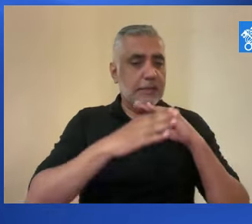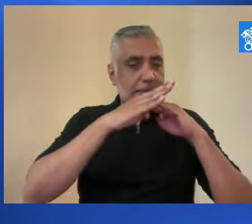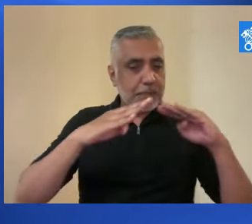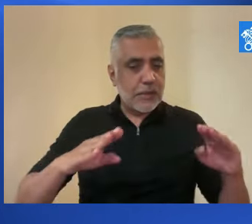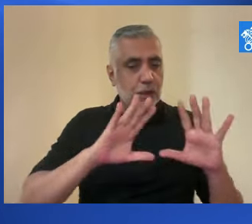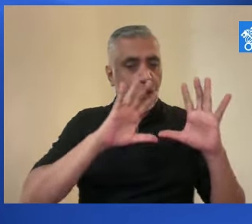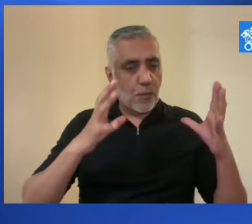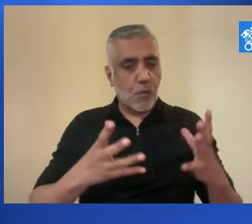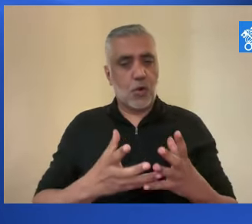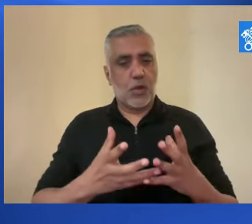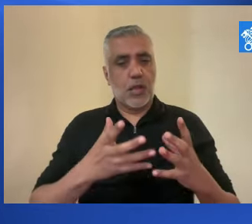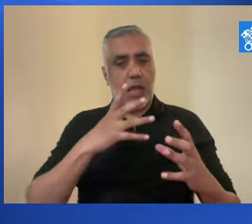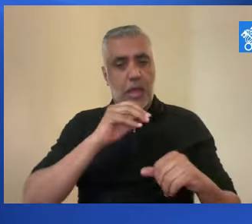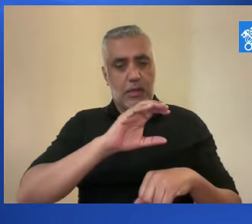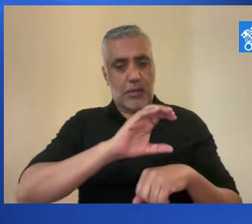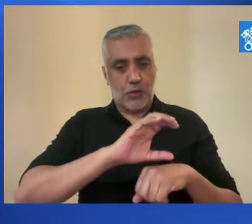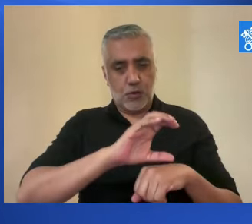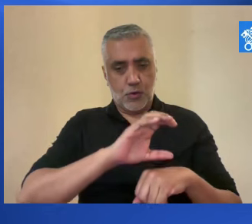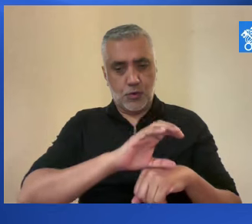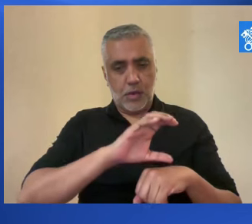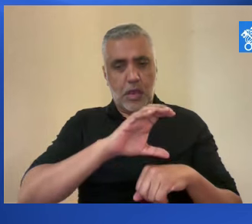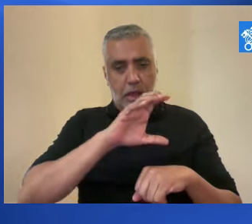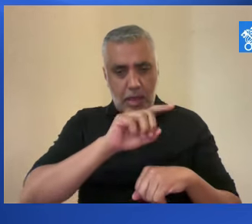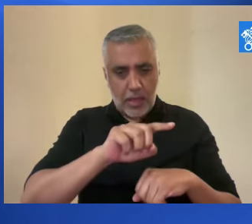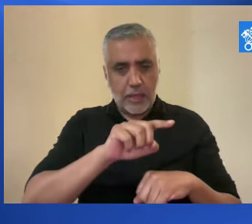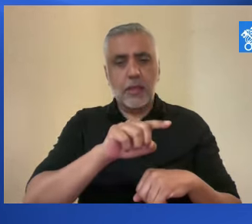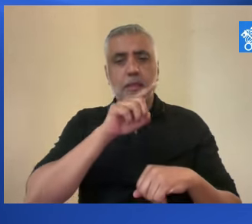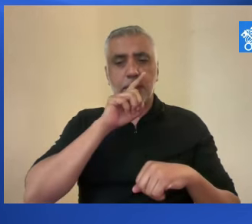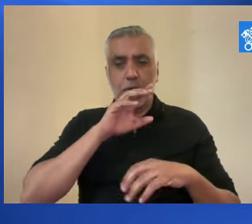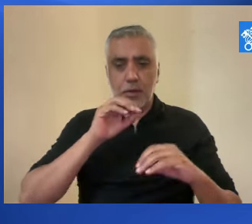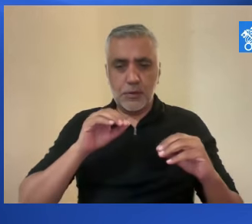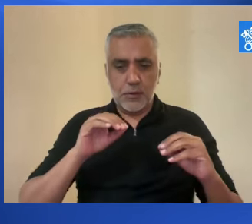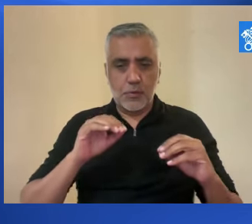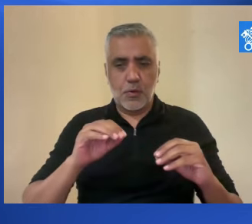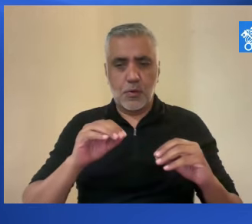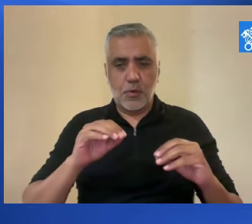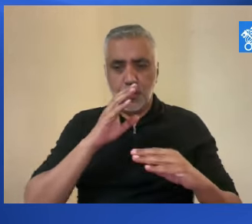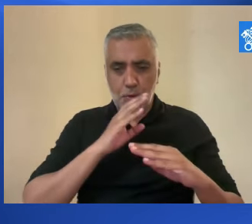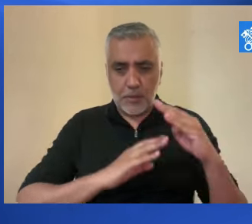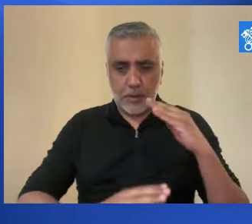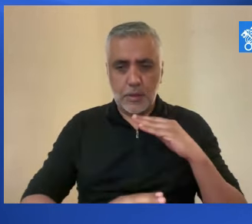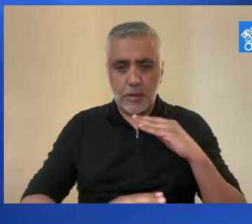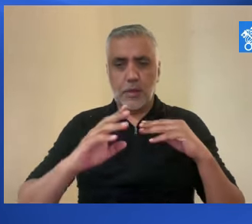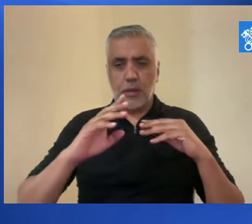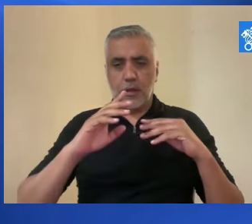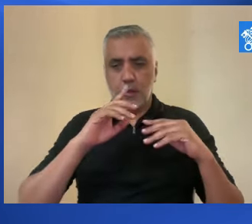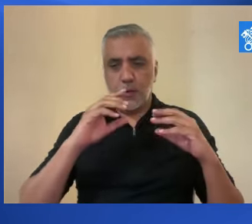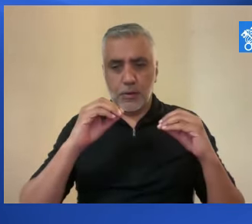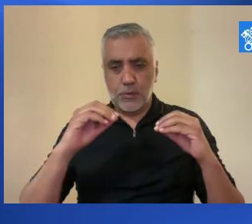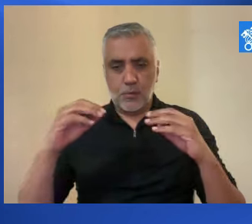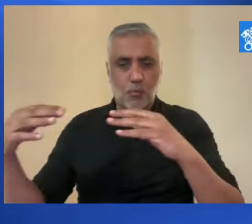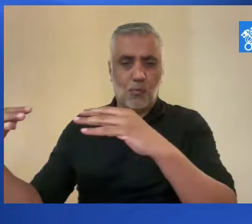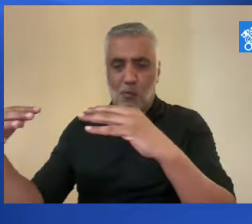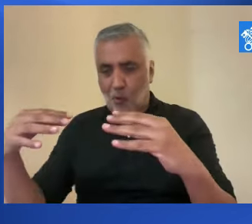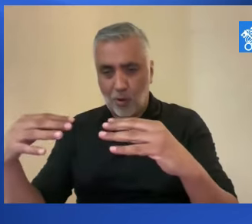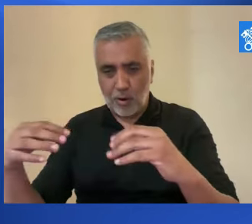and in the church. Where there is no humility, there is war, there is discord,